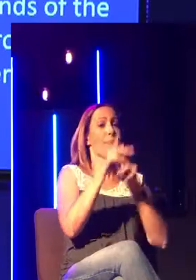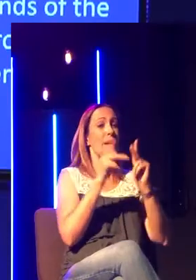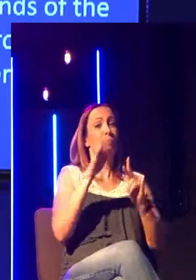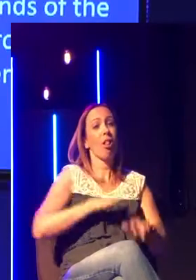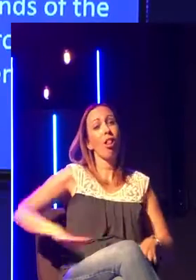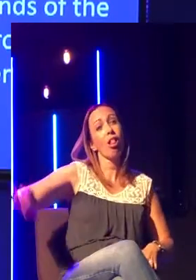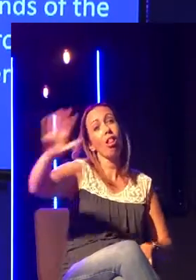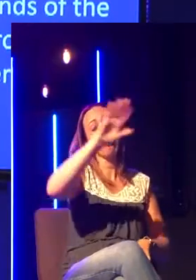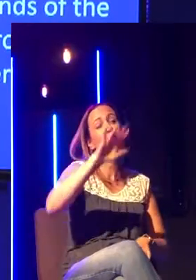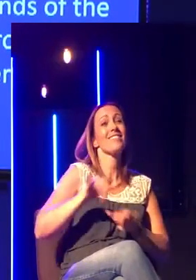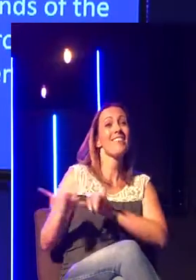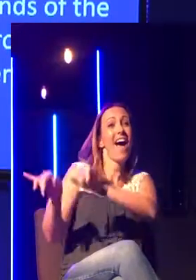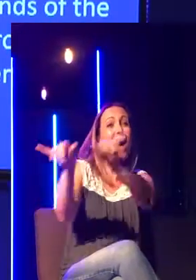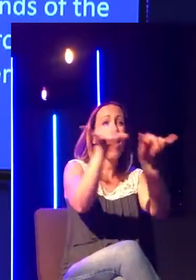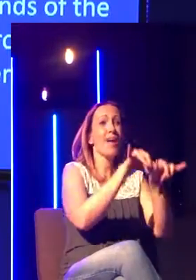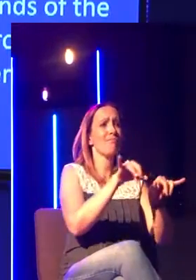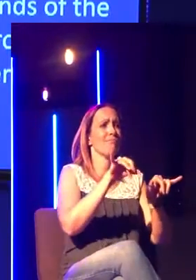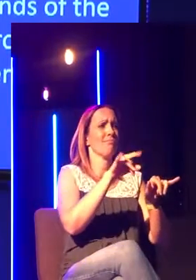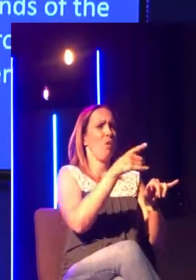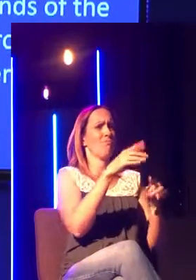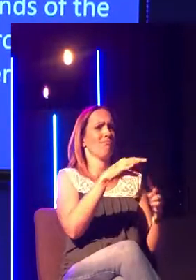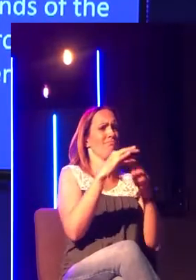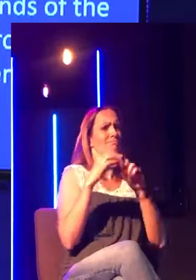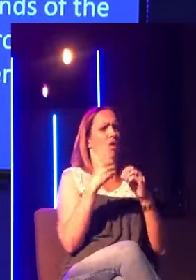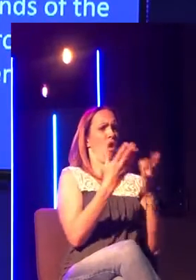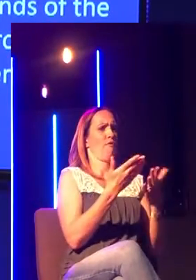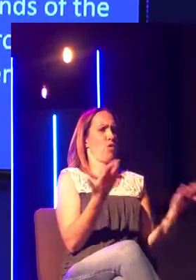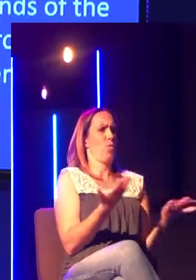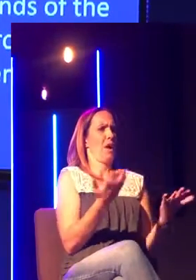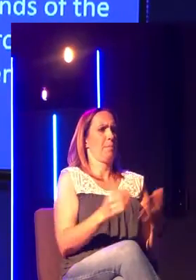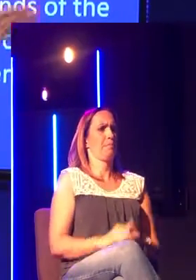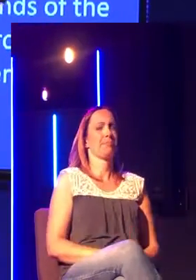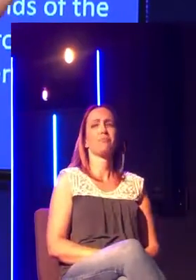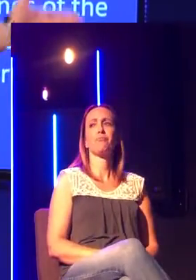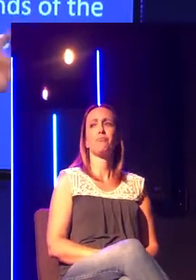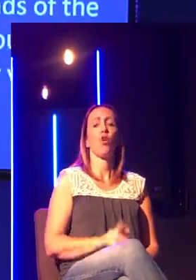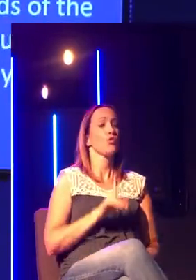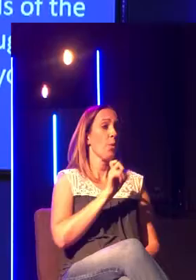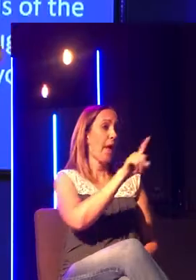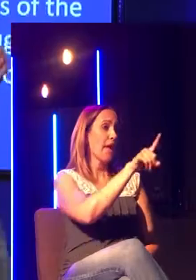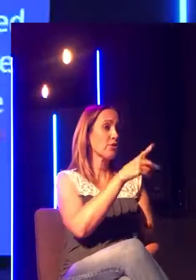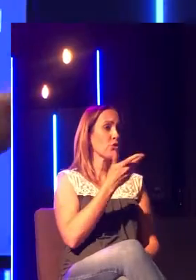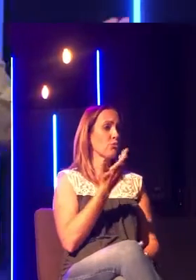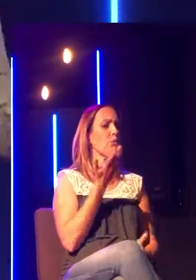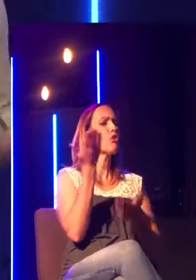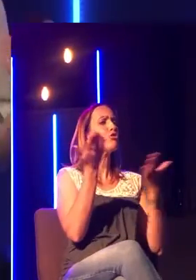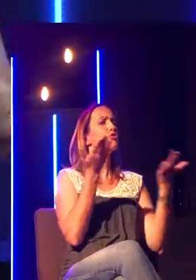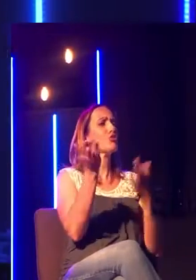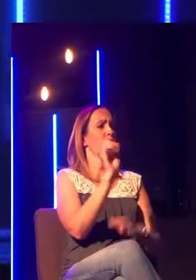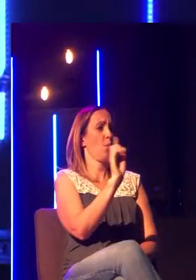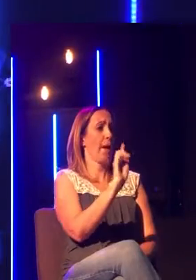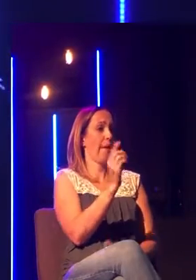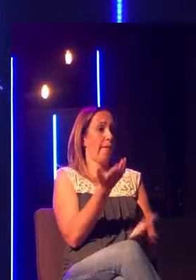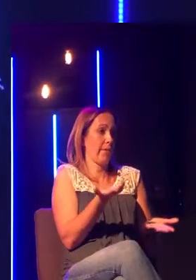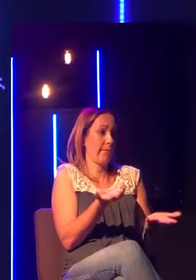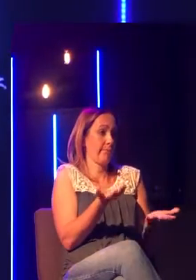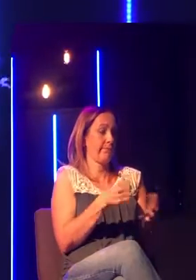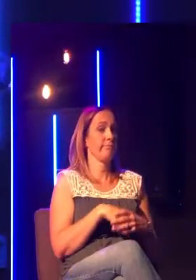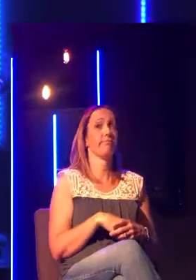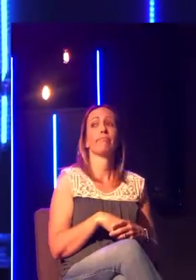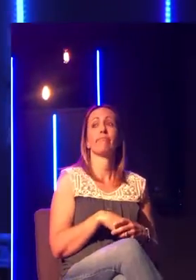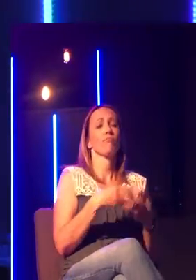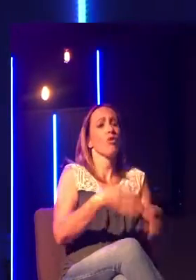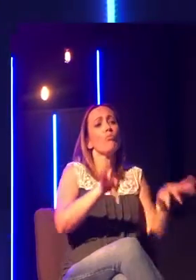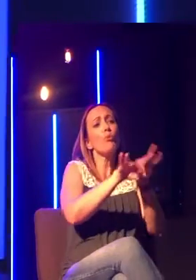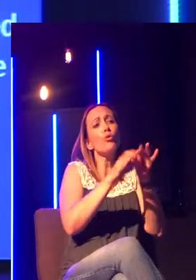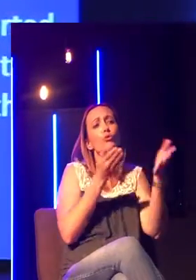to offer? So the question I want to ask you is, are you serving somewhere? Because it's important to serve. Wherever we are, God has not just called us